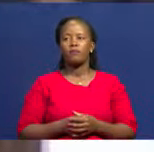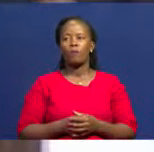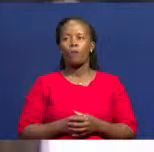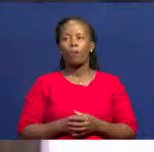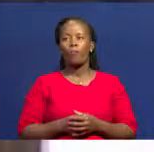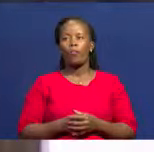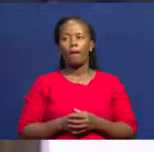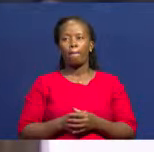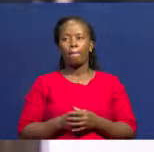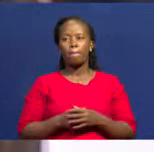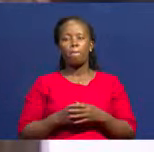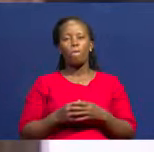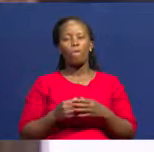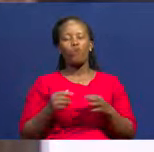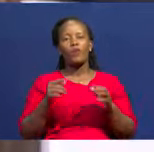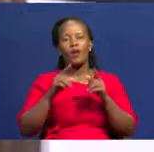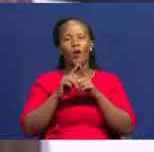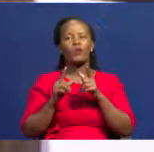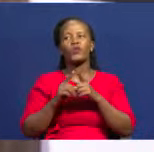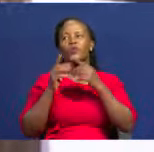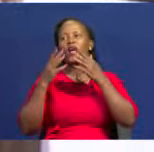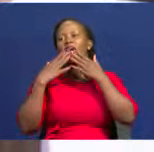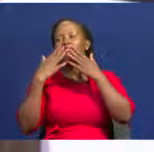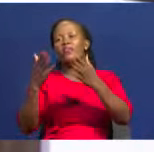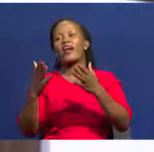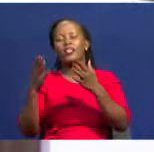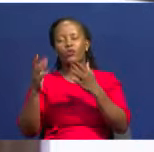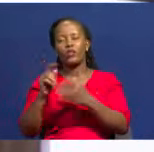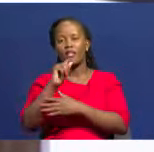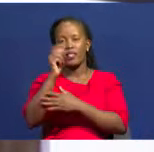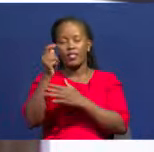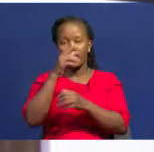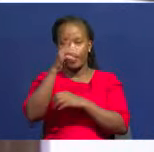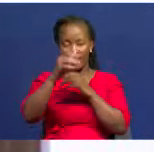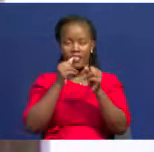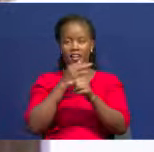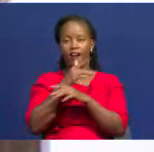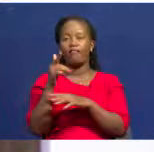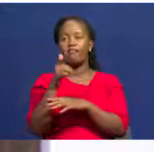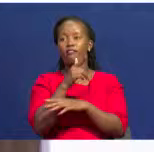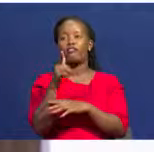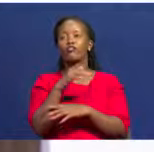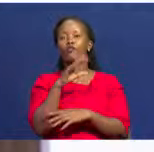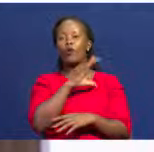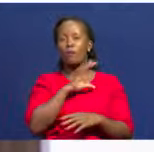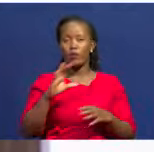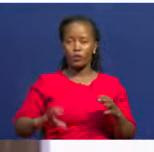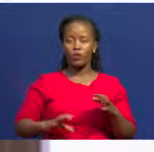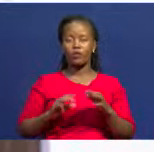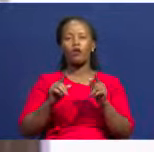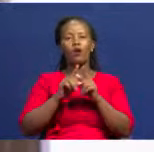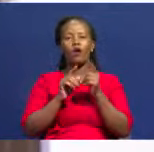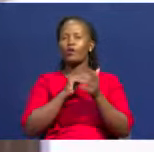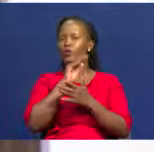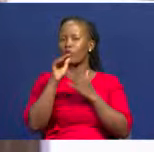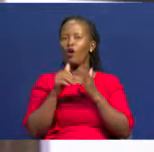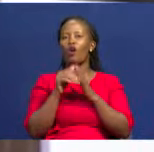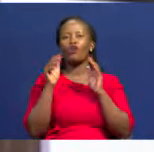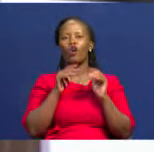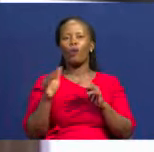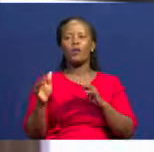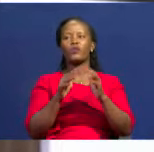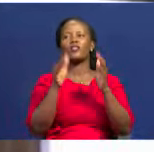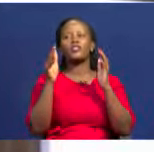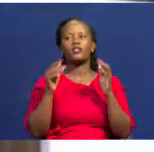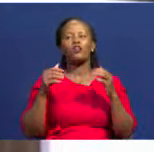I also want to say thank you to the Kenyan Film Commission and all the opportunities you are coming up to amplify